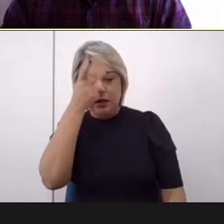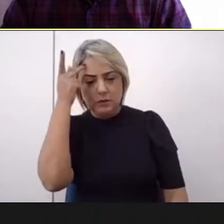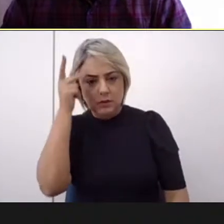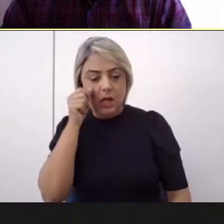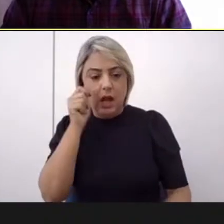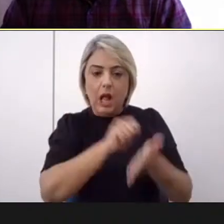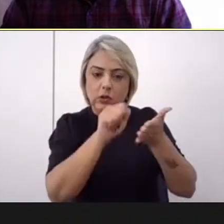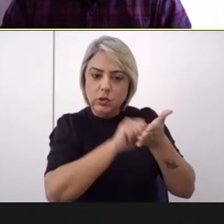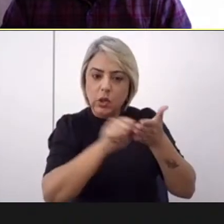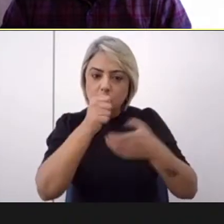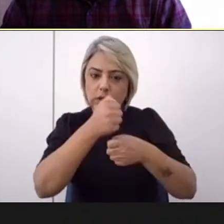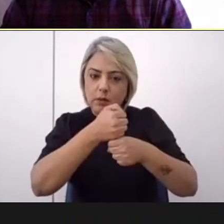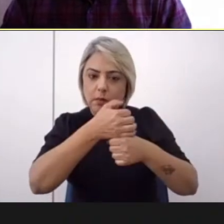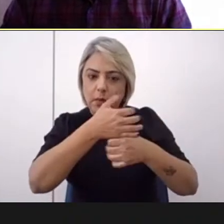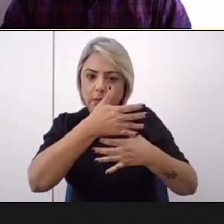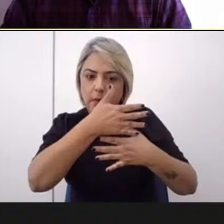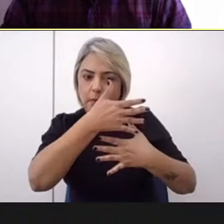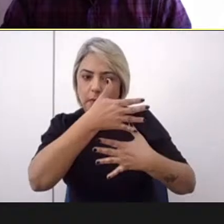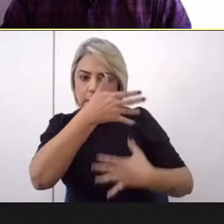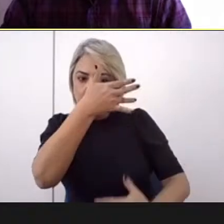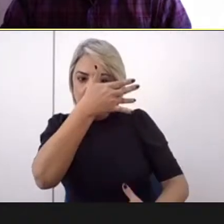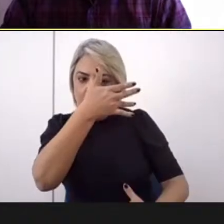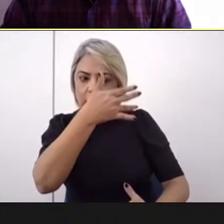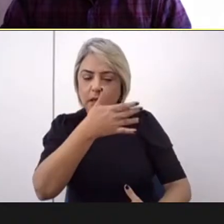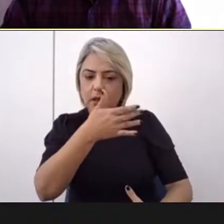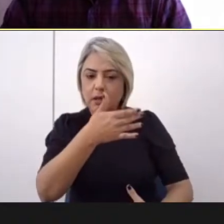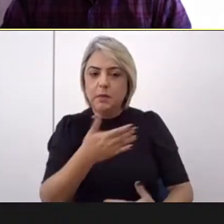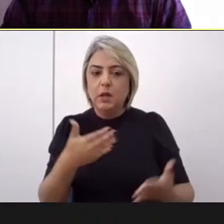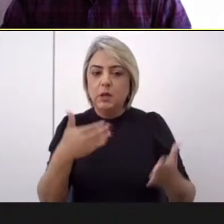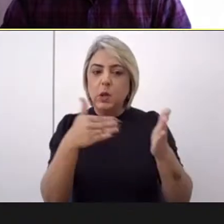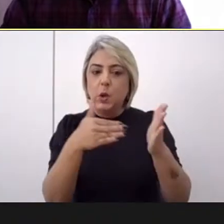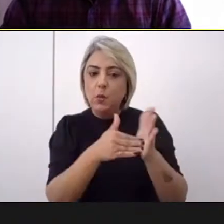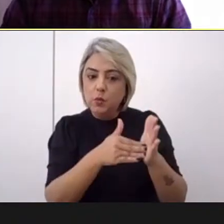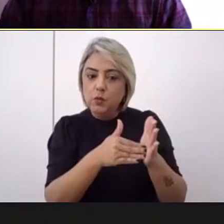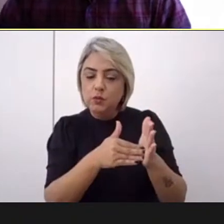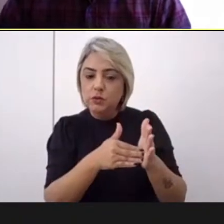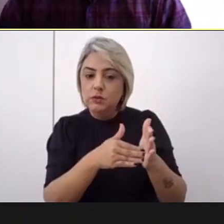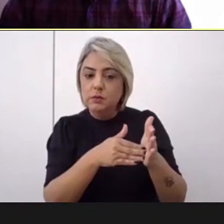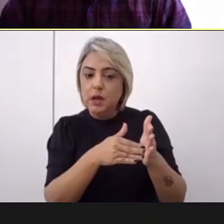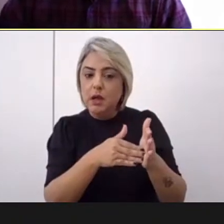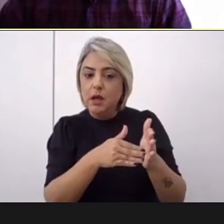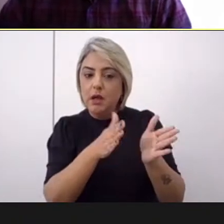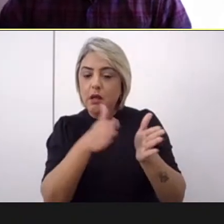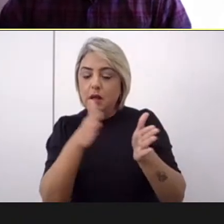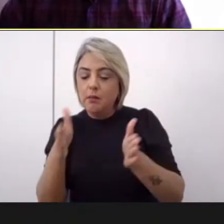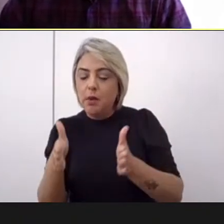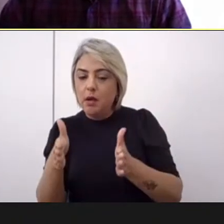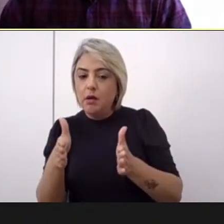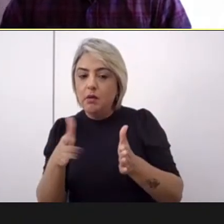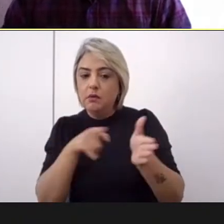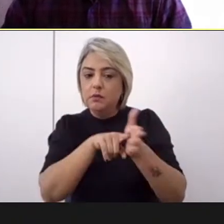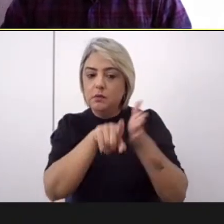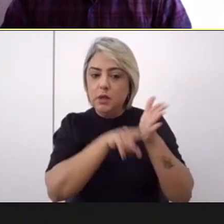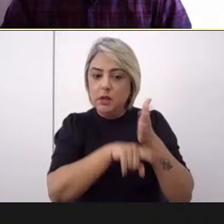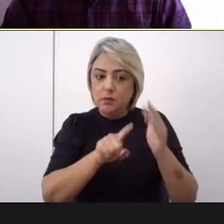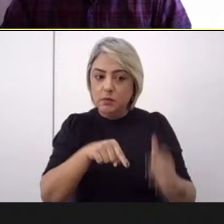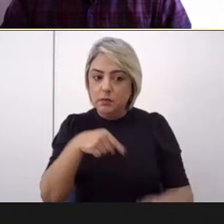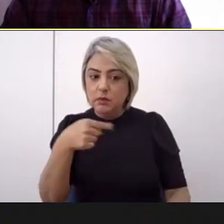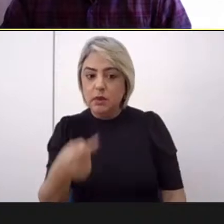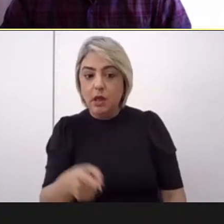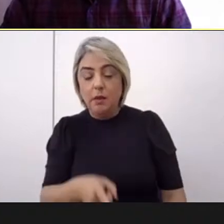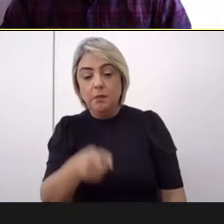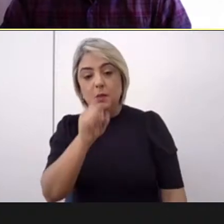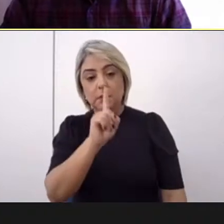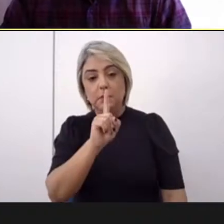the chat for a last round of questions after this. The first one is